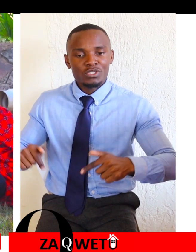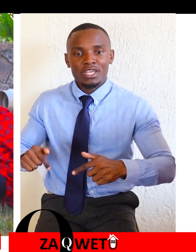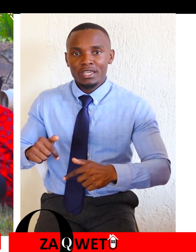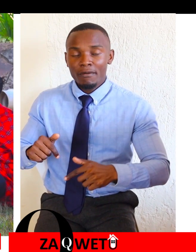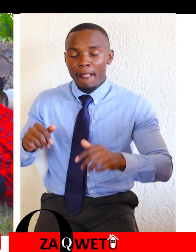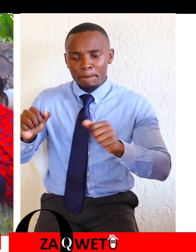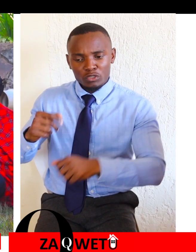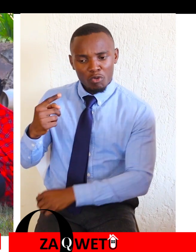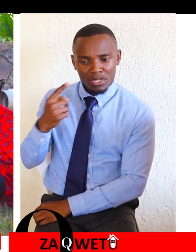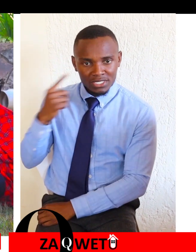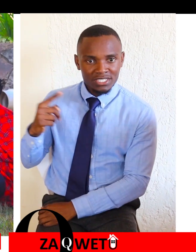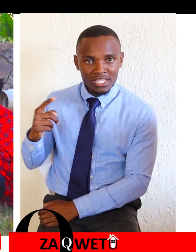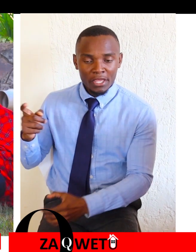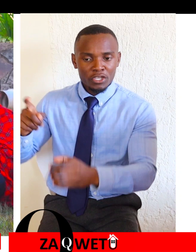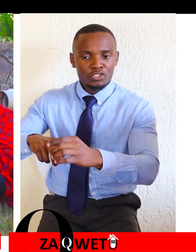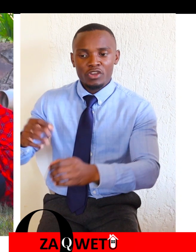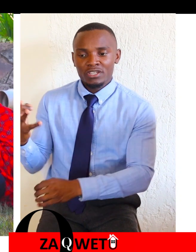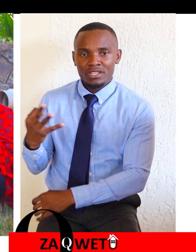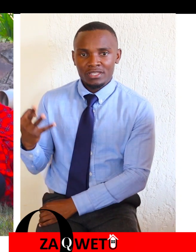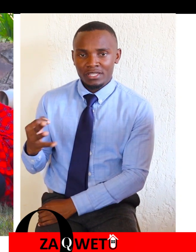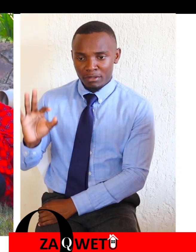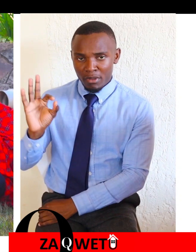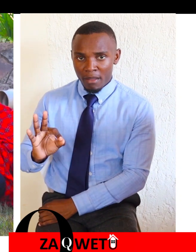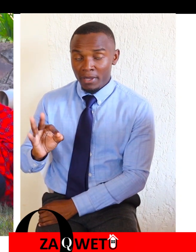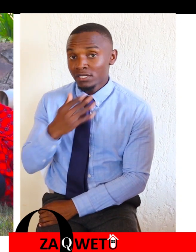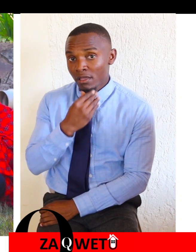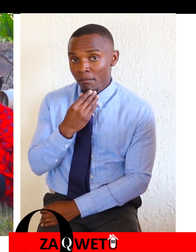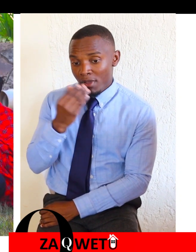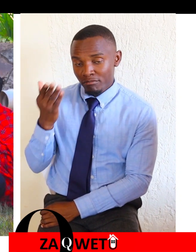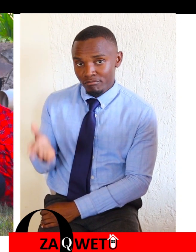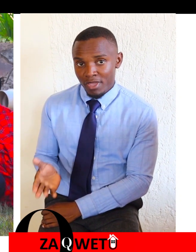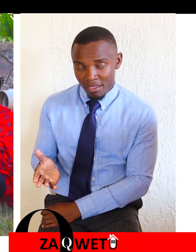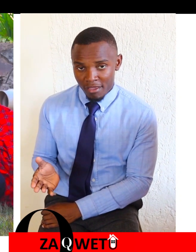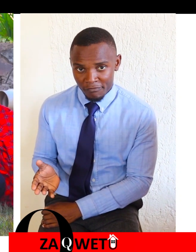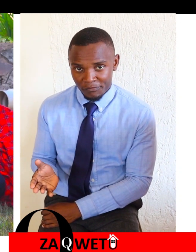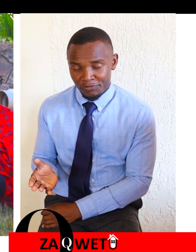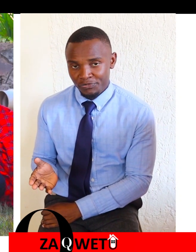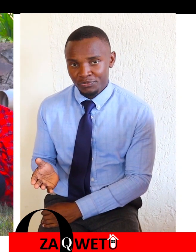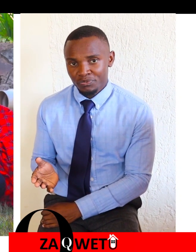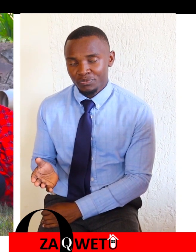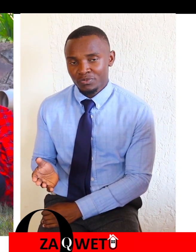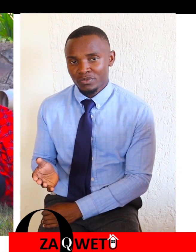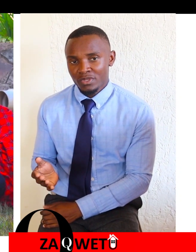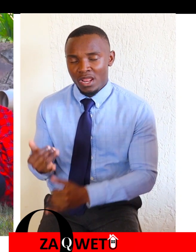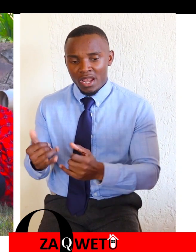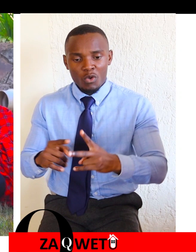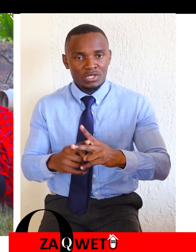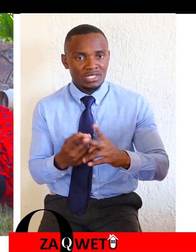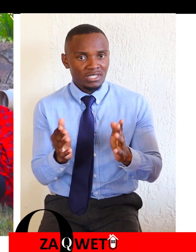TV. And today mnavyoona, I'm joined in by three wonderful gentlemen right